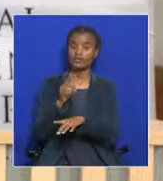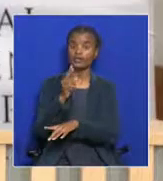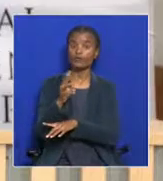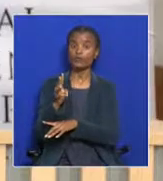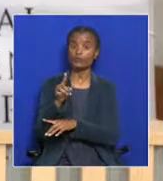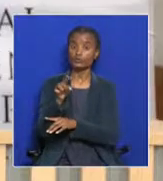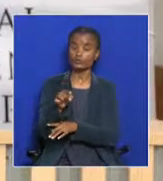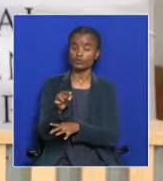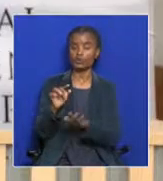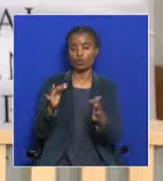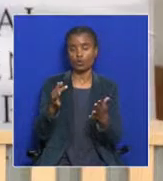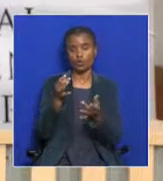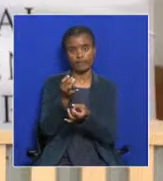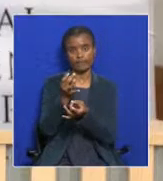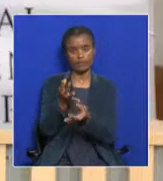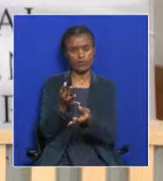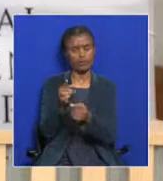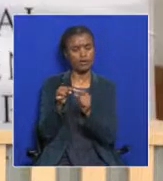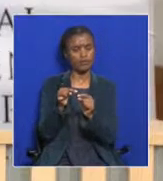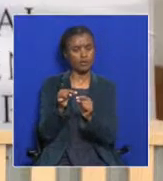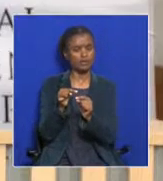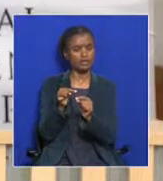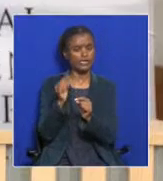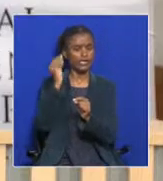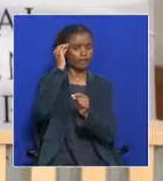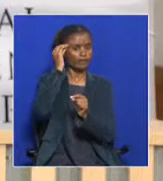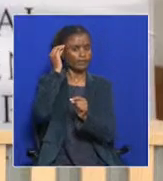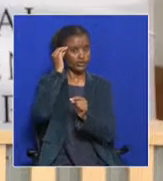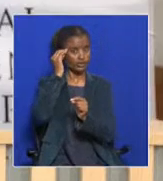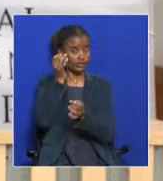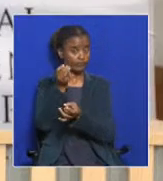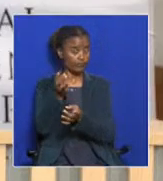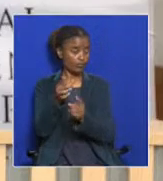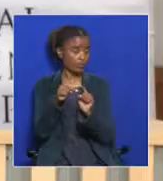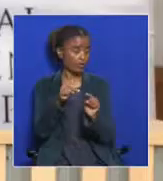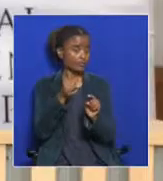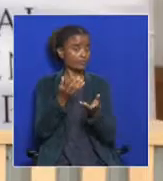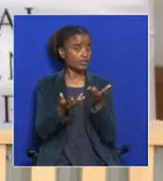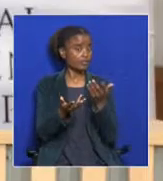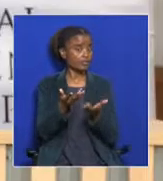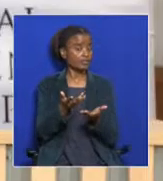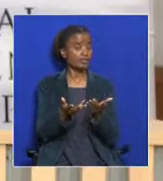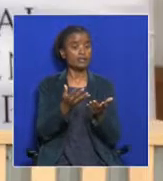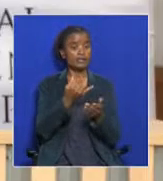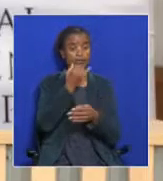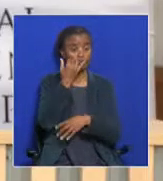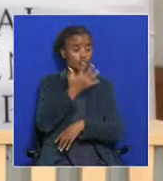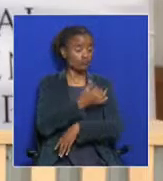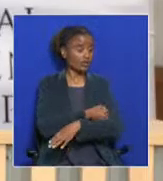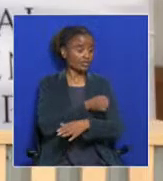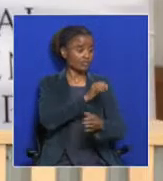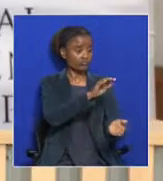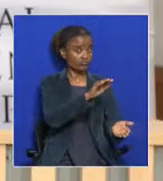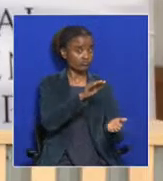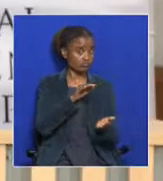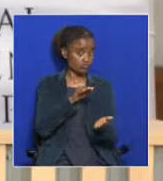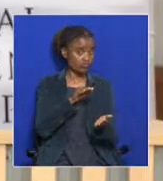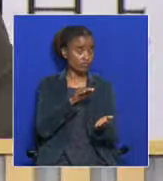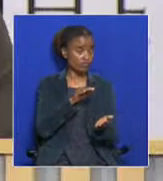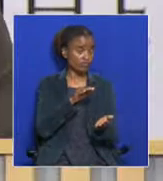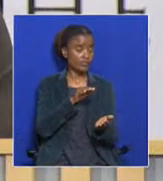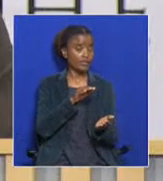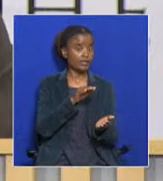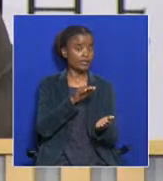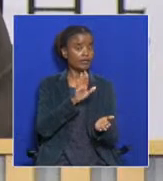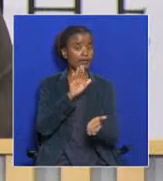that there may be a shipment coming in with this kind of a cargo. You confirm